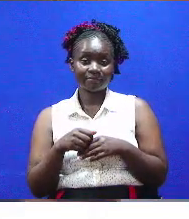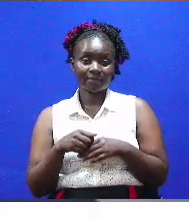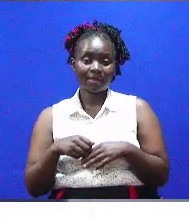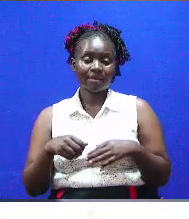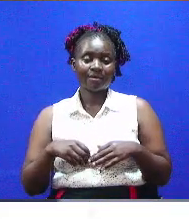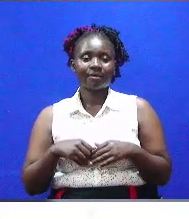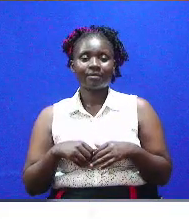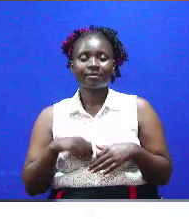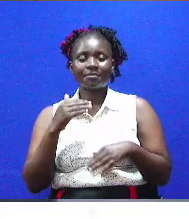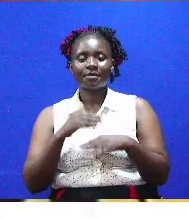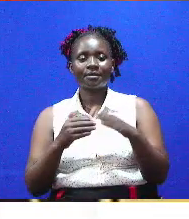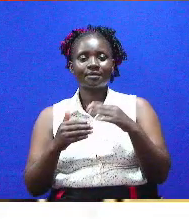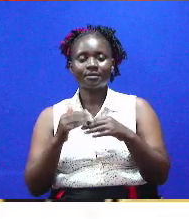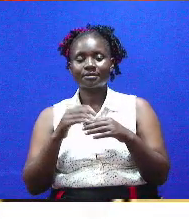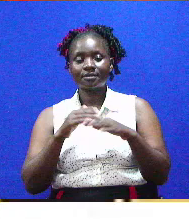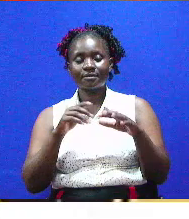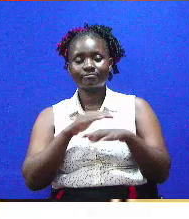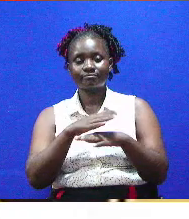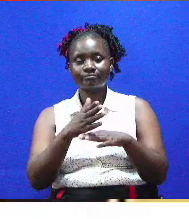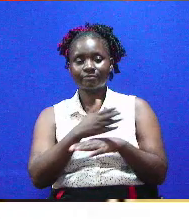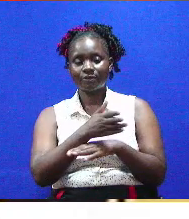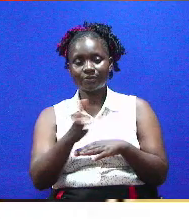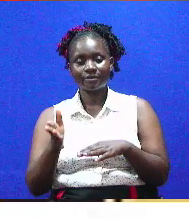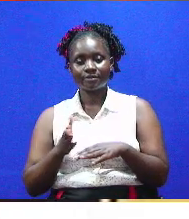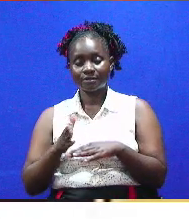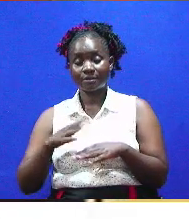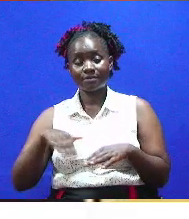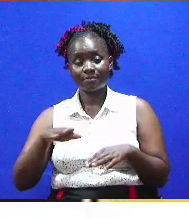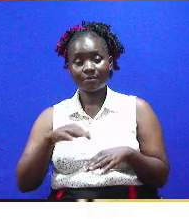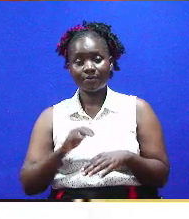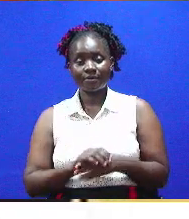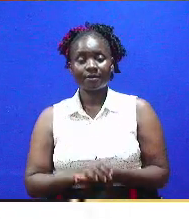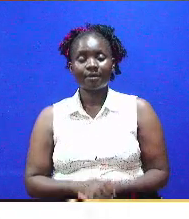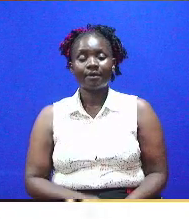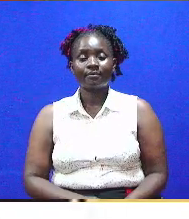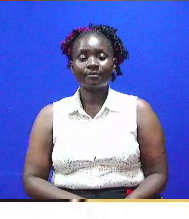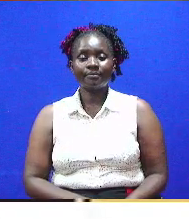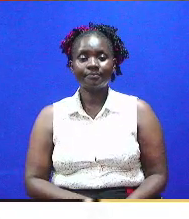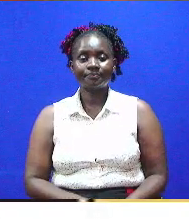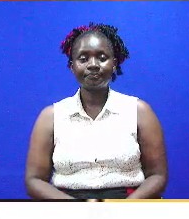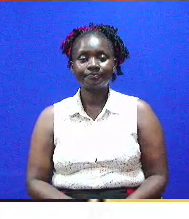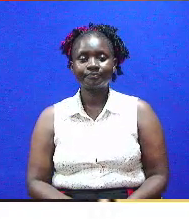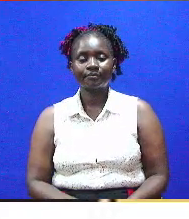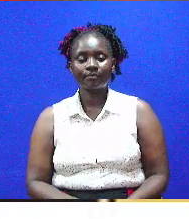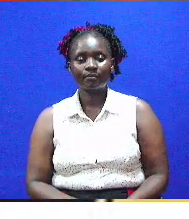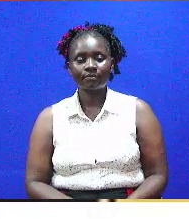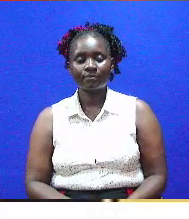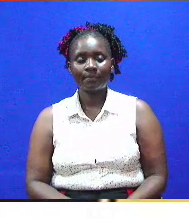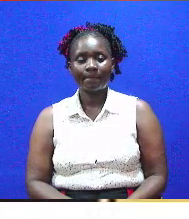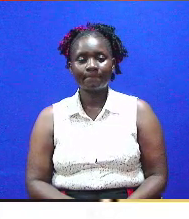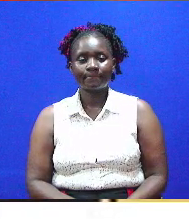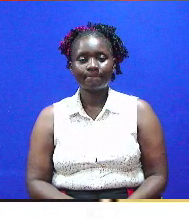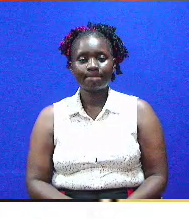mzuri. Yingo reporter ya Ndizi TV, Job Maangi.